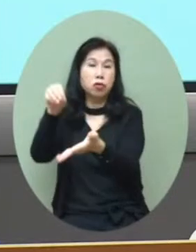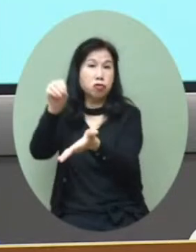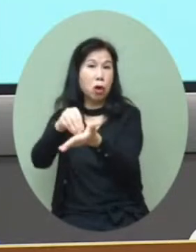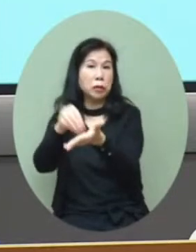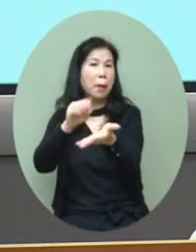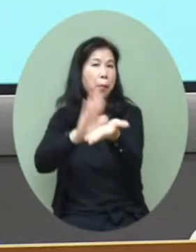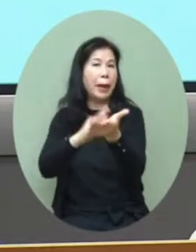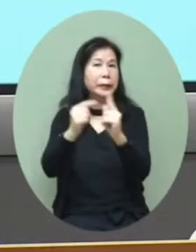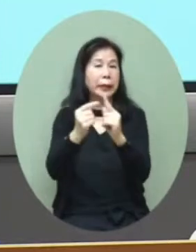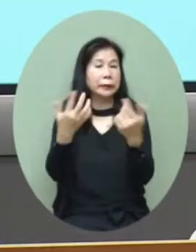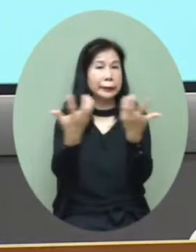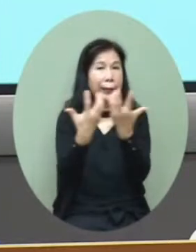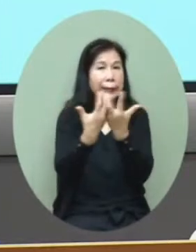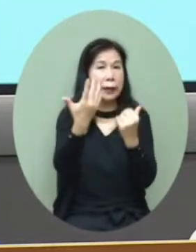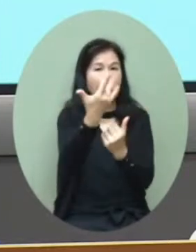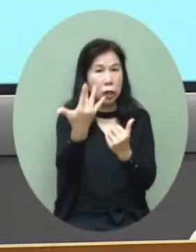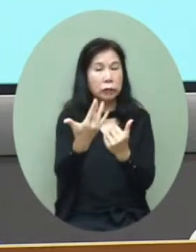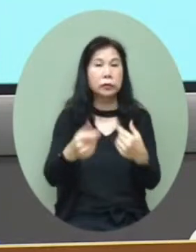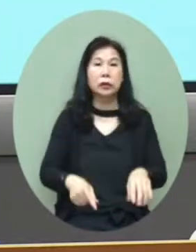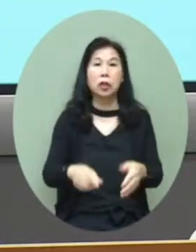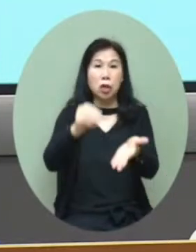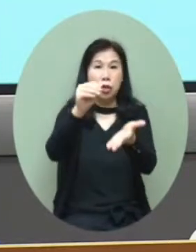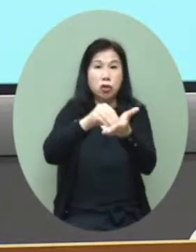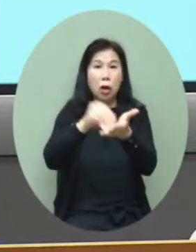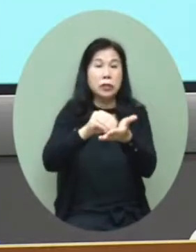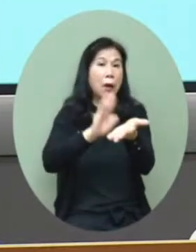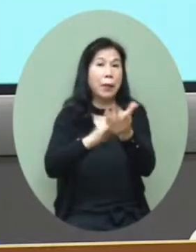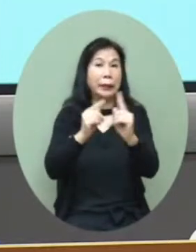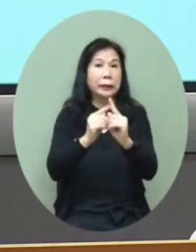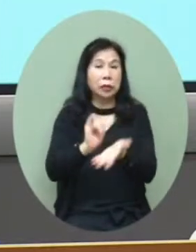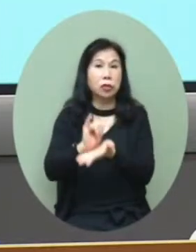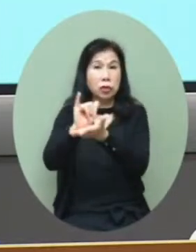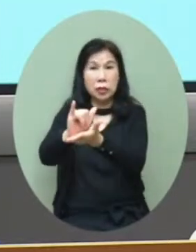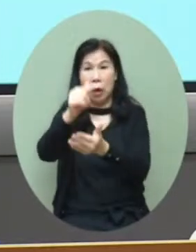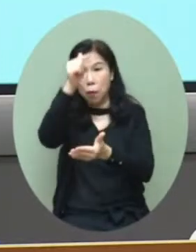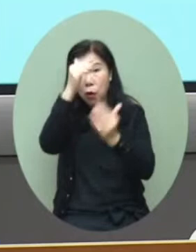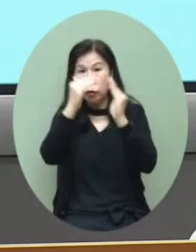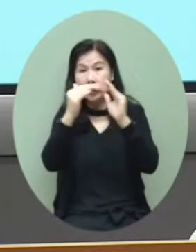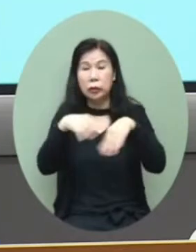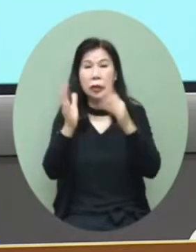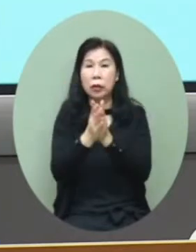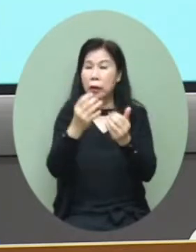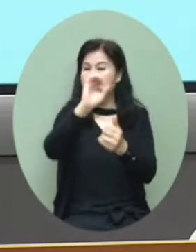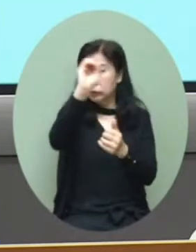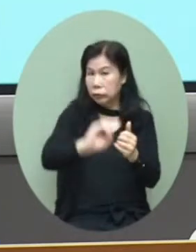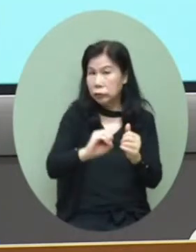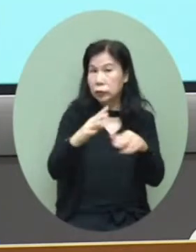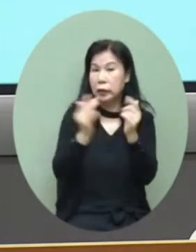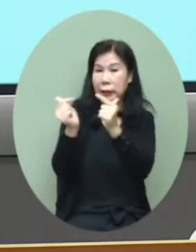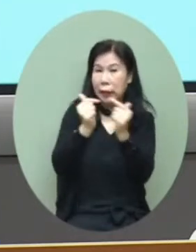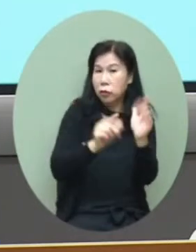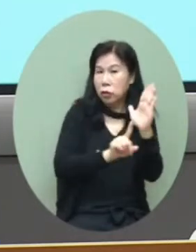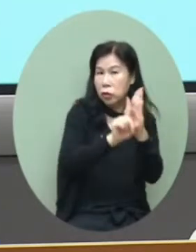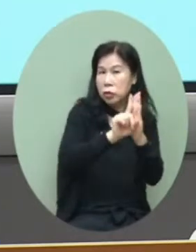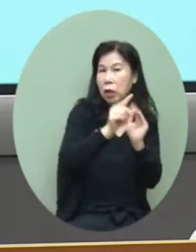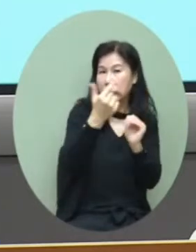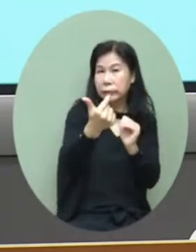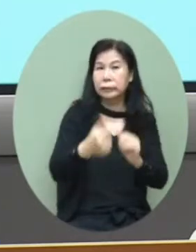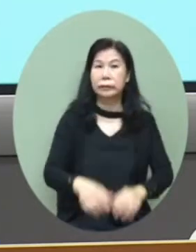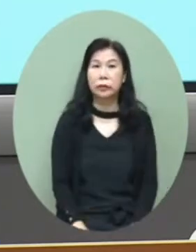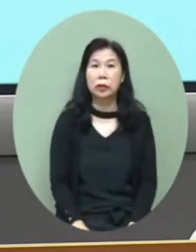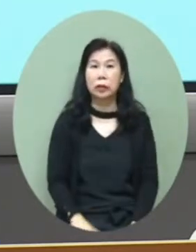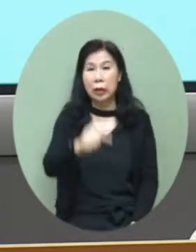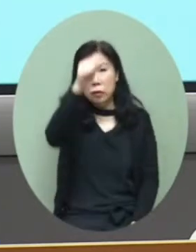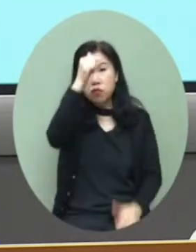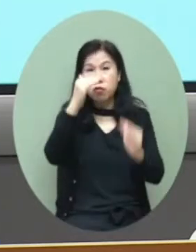a status of inaction. We will actively control the number of confirmed cases. We see that